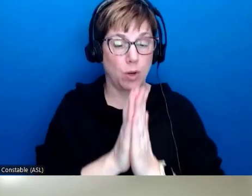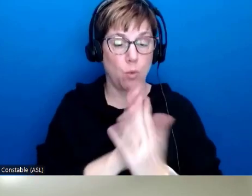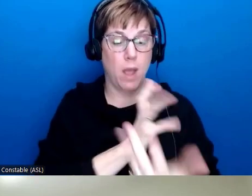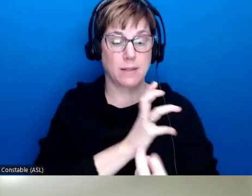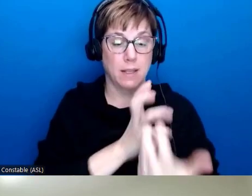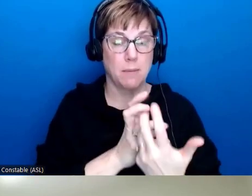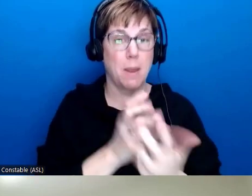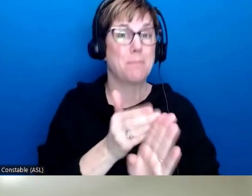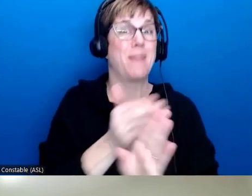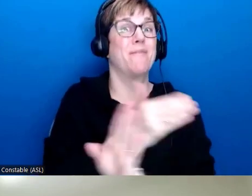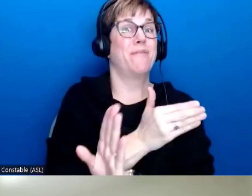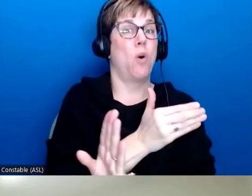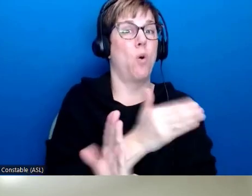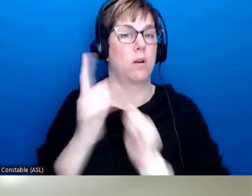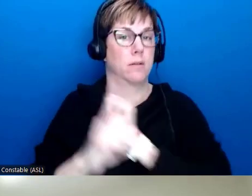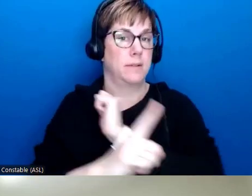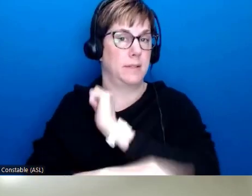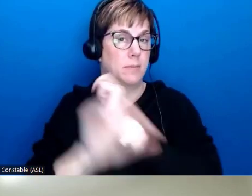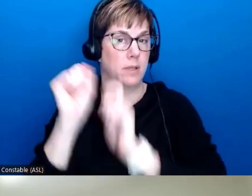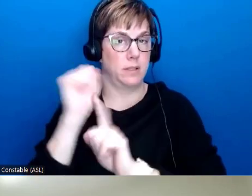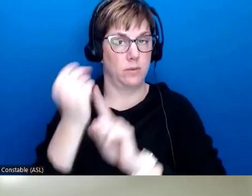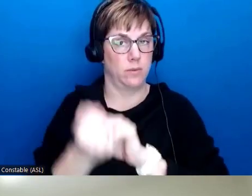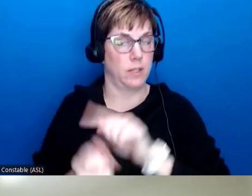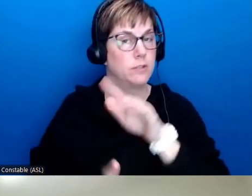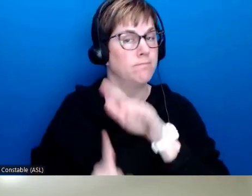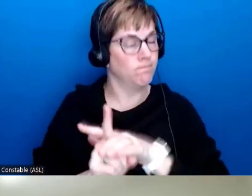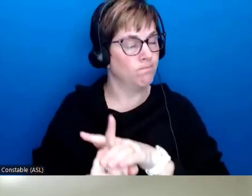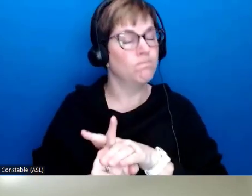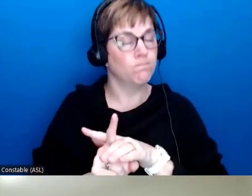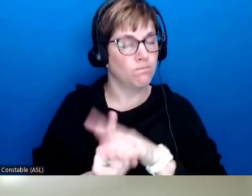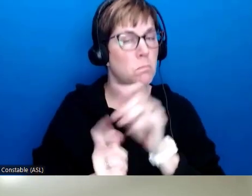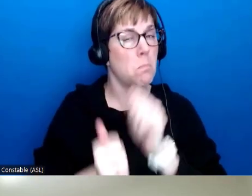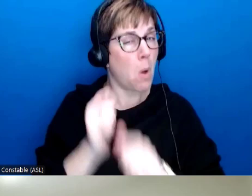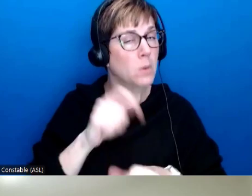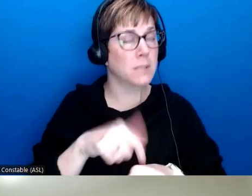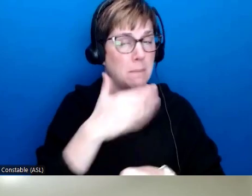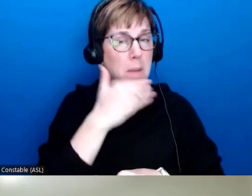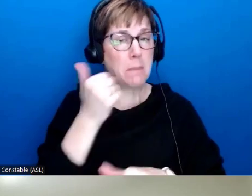of disciplinary situation with your employer. And,